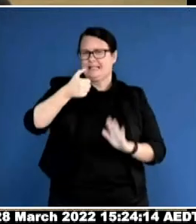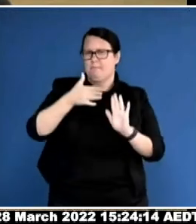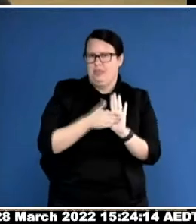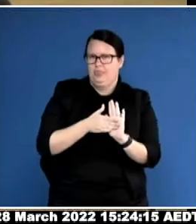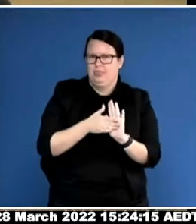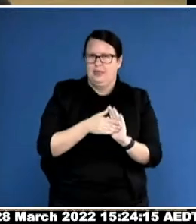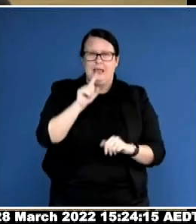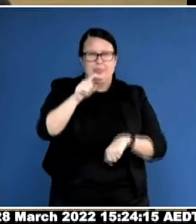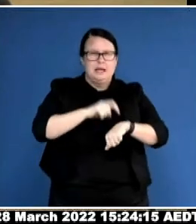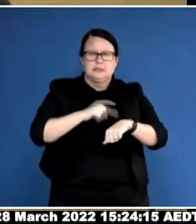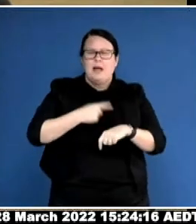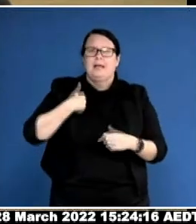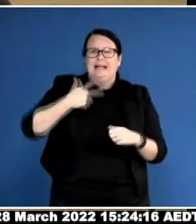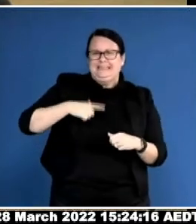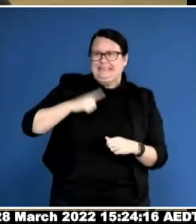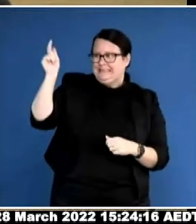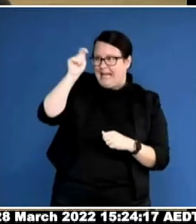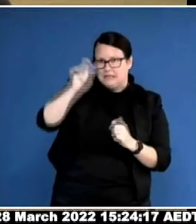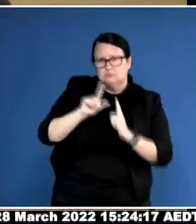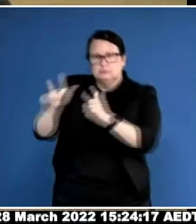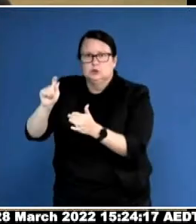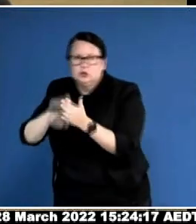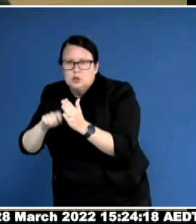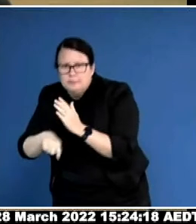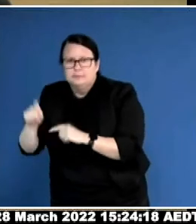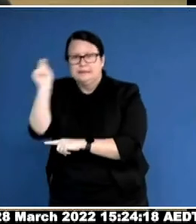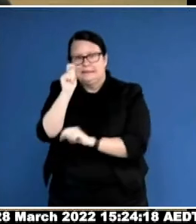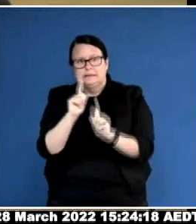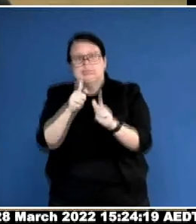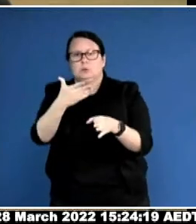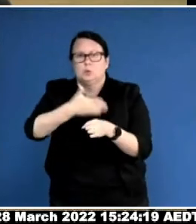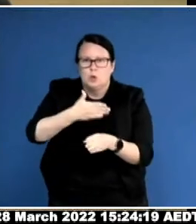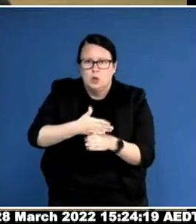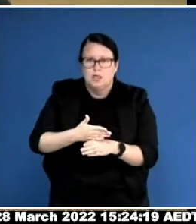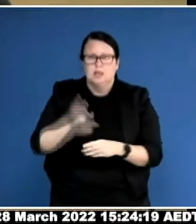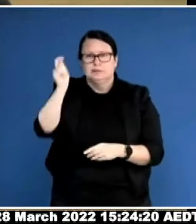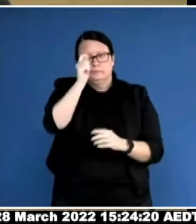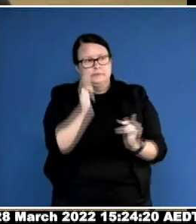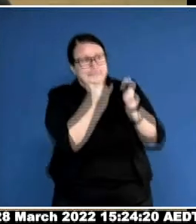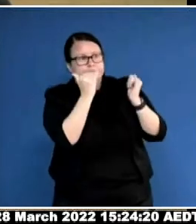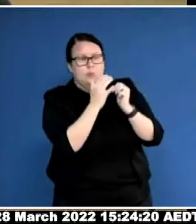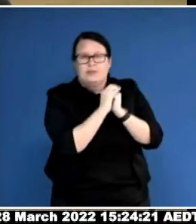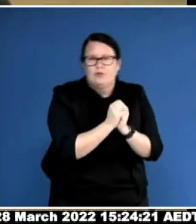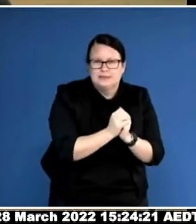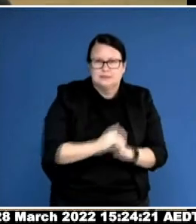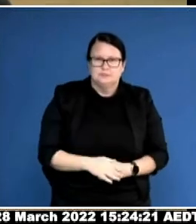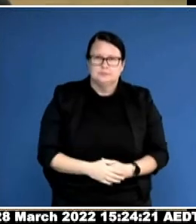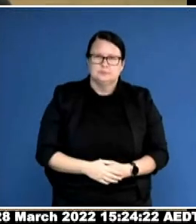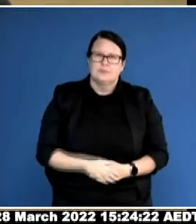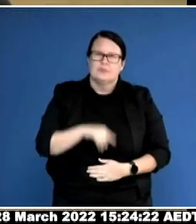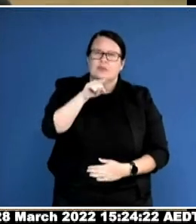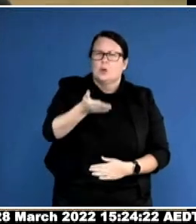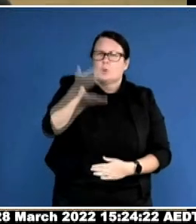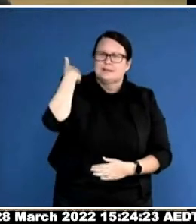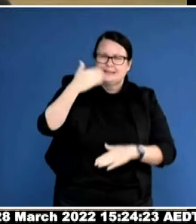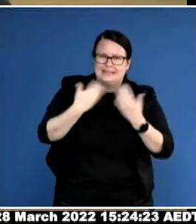on taxis to get around at the time, to get to the shops, to work, to social activities. But in those days, there